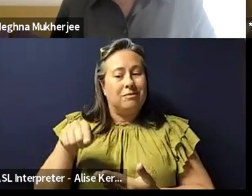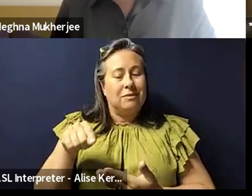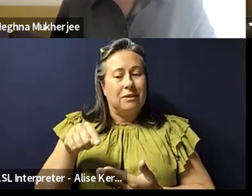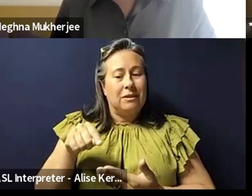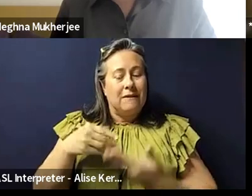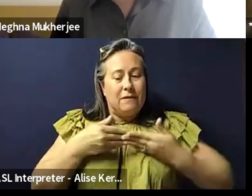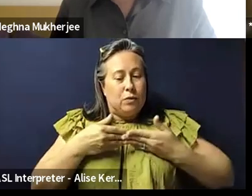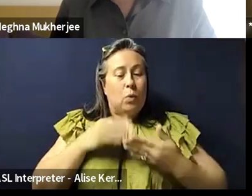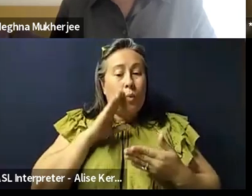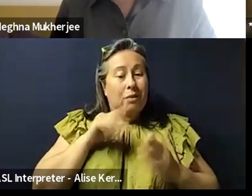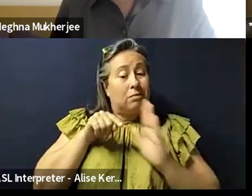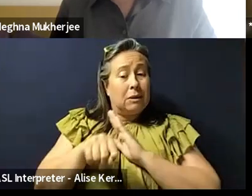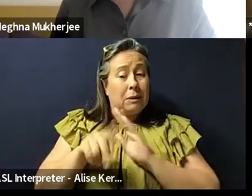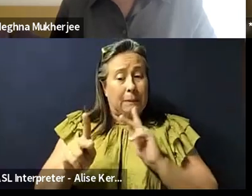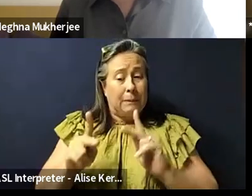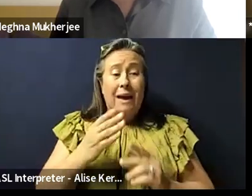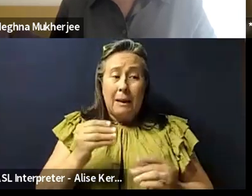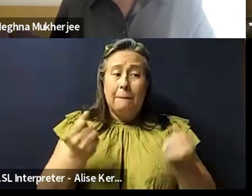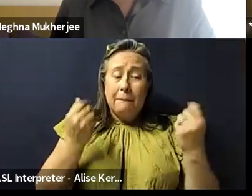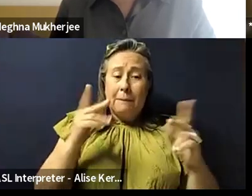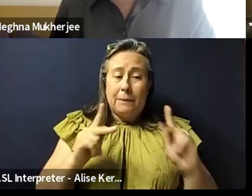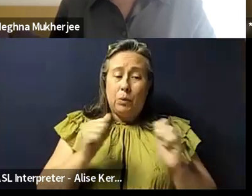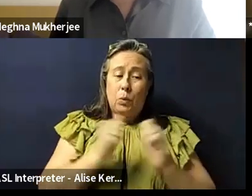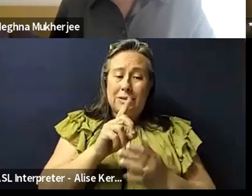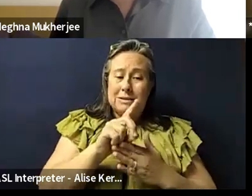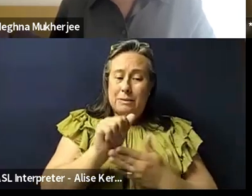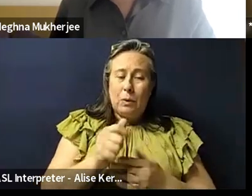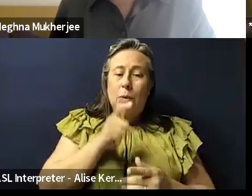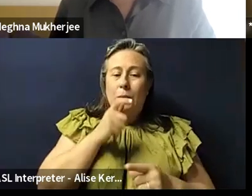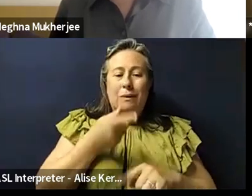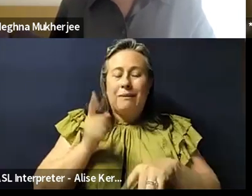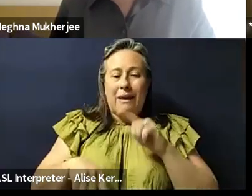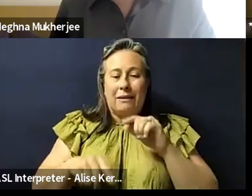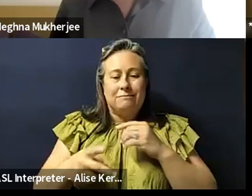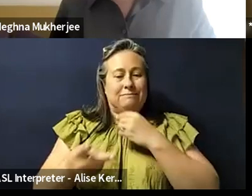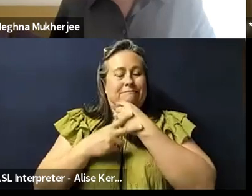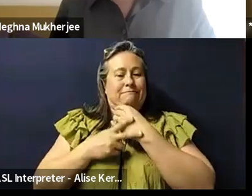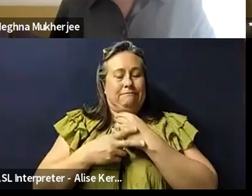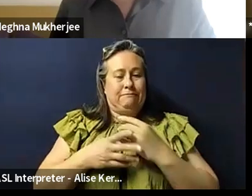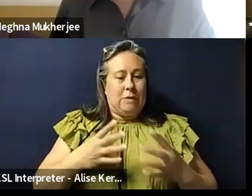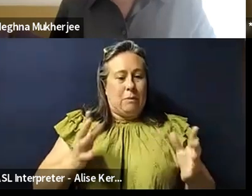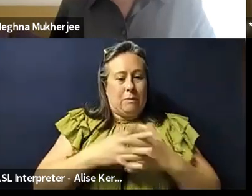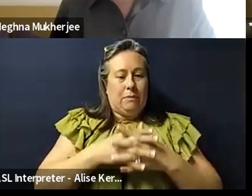kill people and many people with disabilities who cannot sustain a pregnancy.